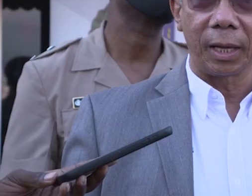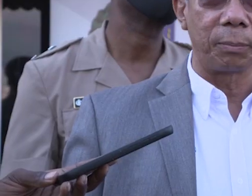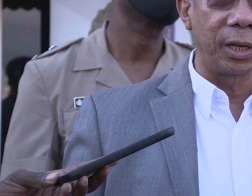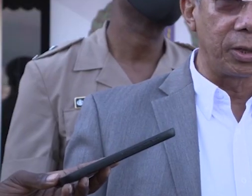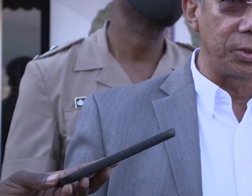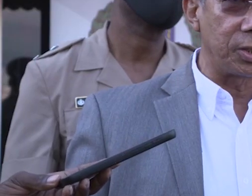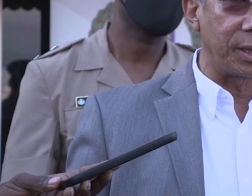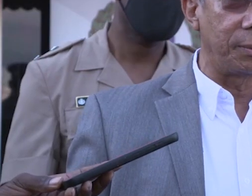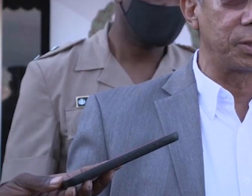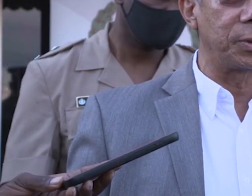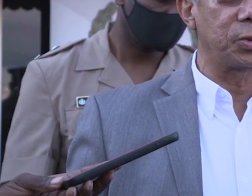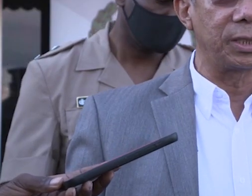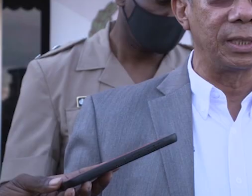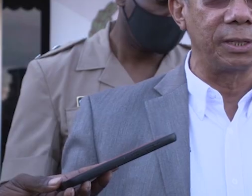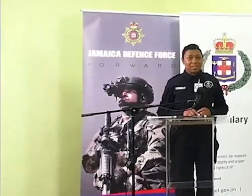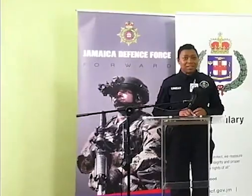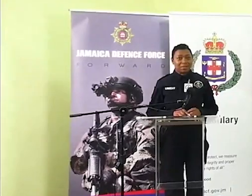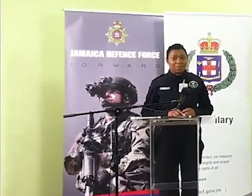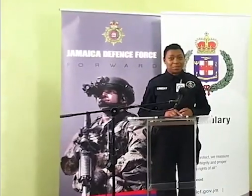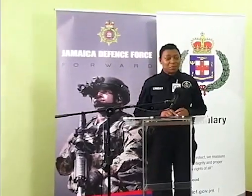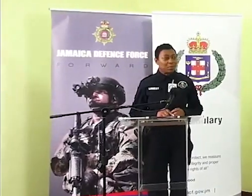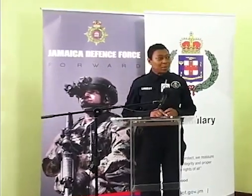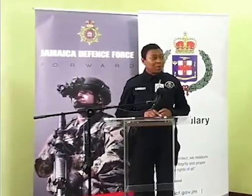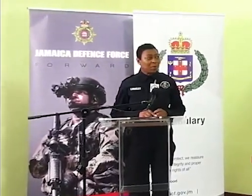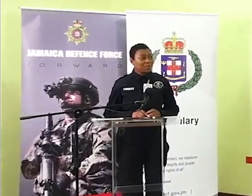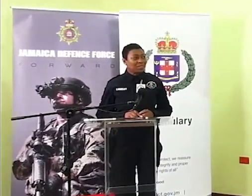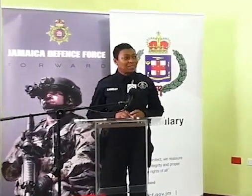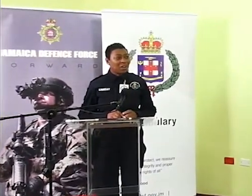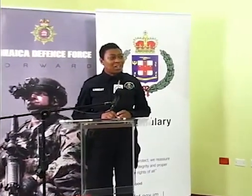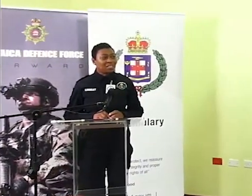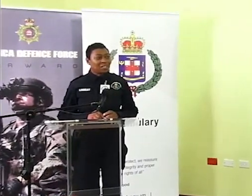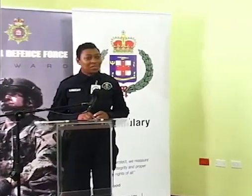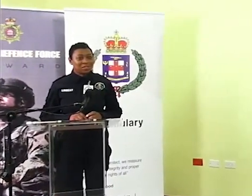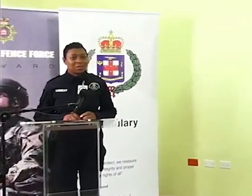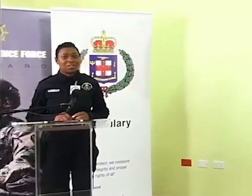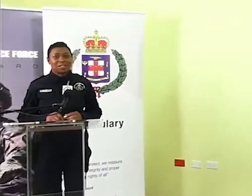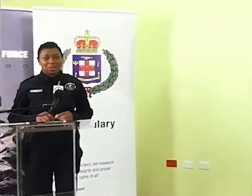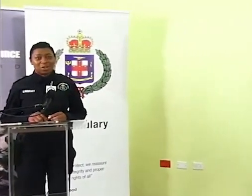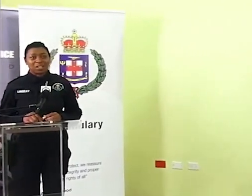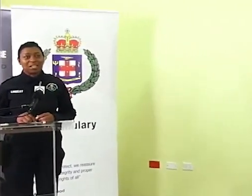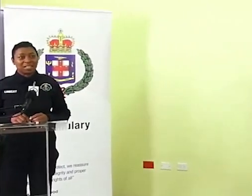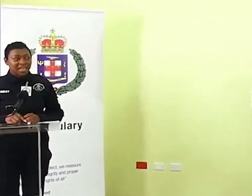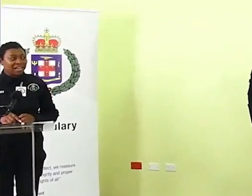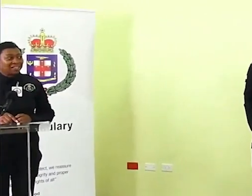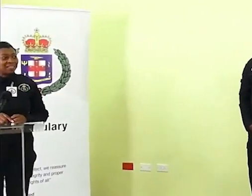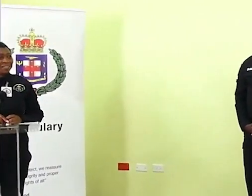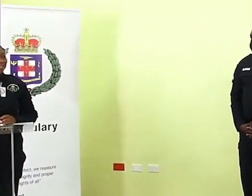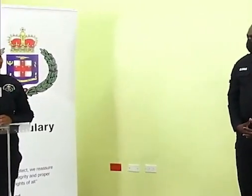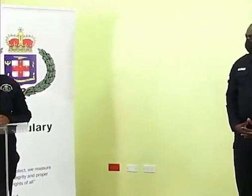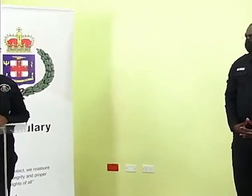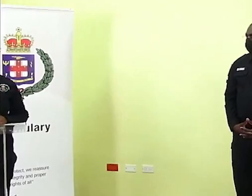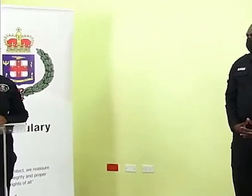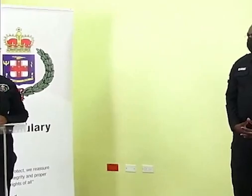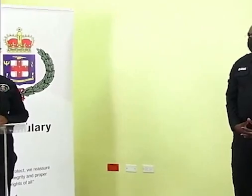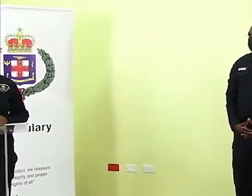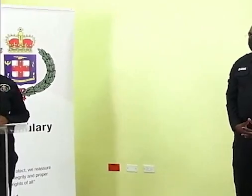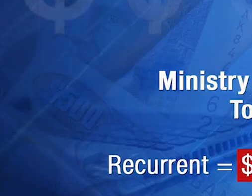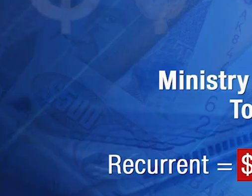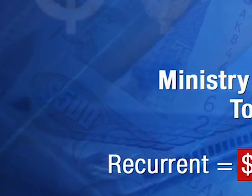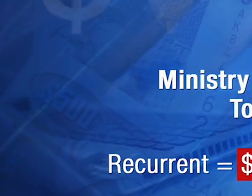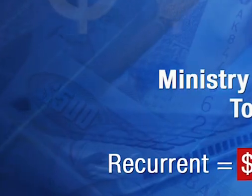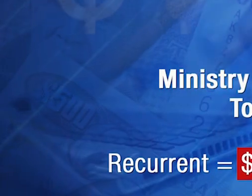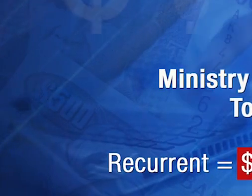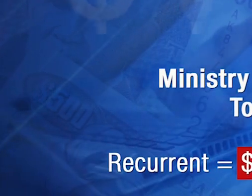National security is one of the single biggest concerns of Jamaicans and one of the government's key missions to ensure prosperity for the nation.